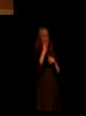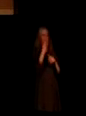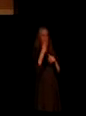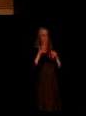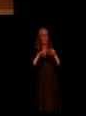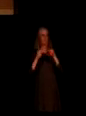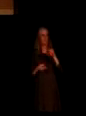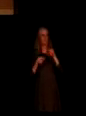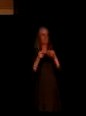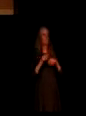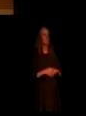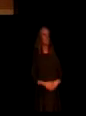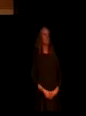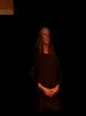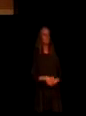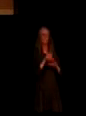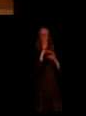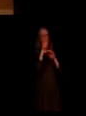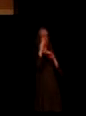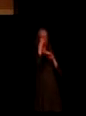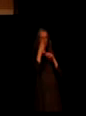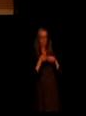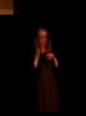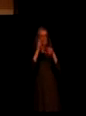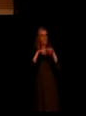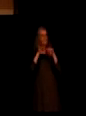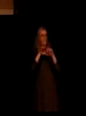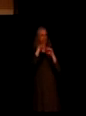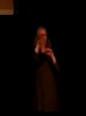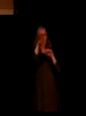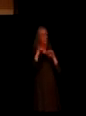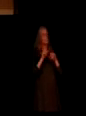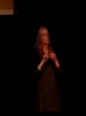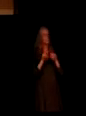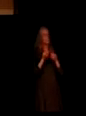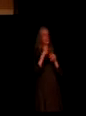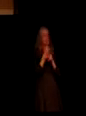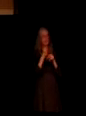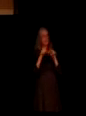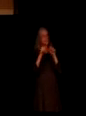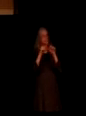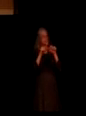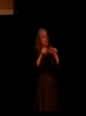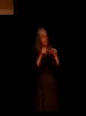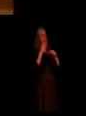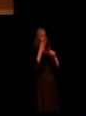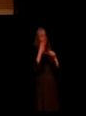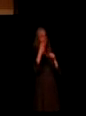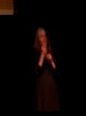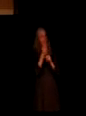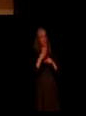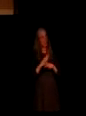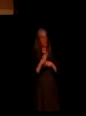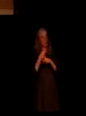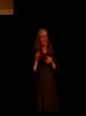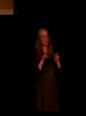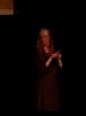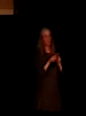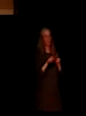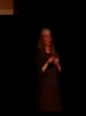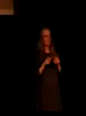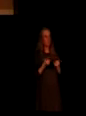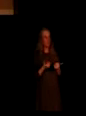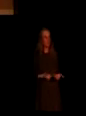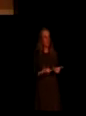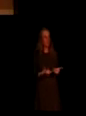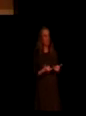go down. They don't think we can sustain the food production that we have now. And so this,